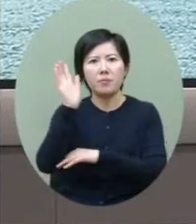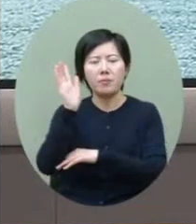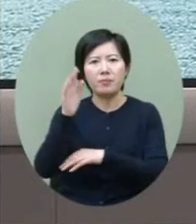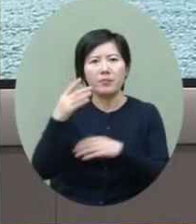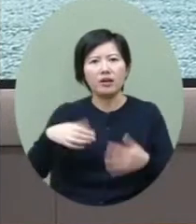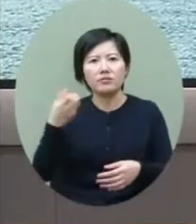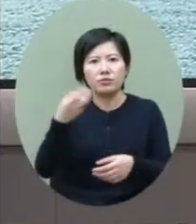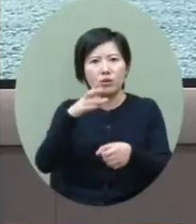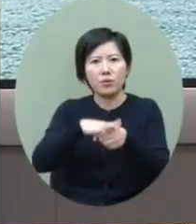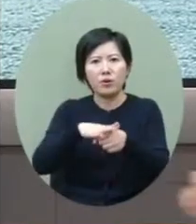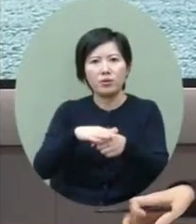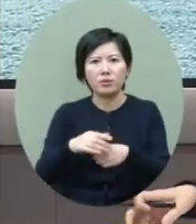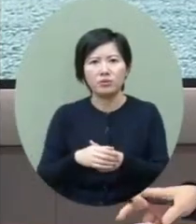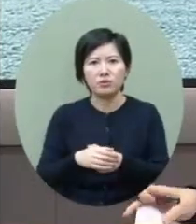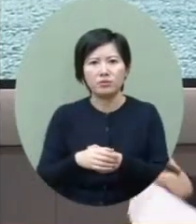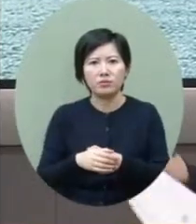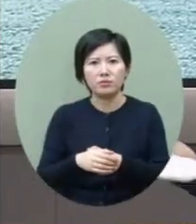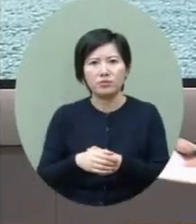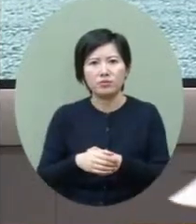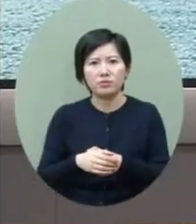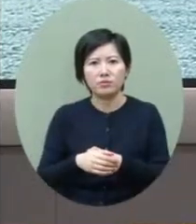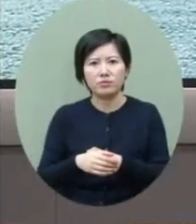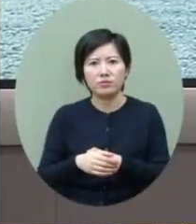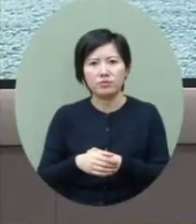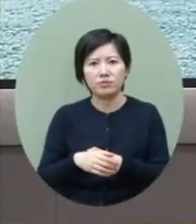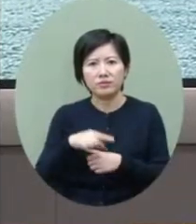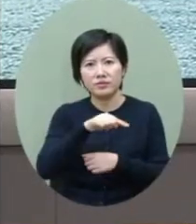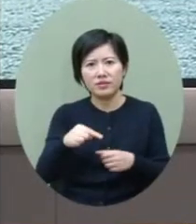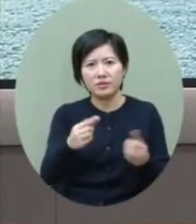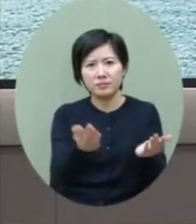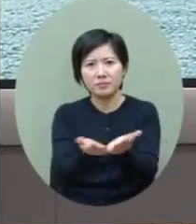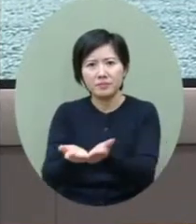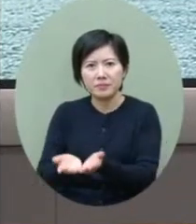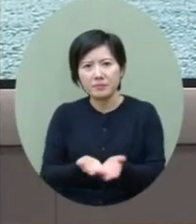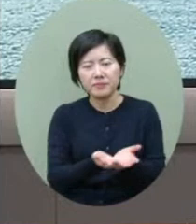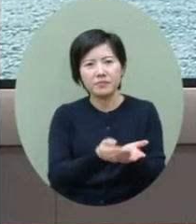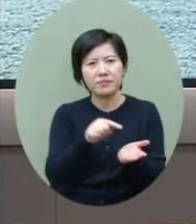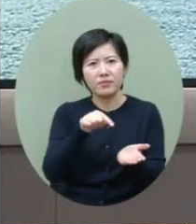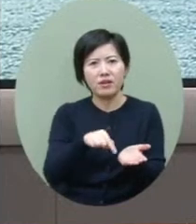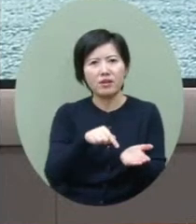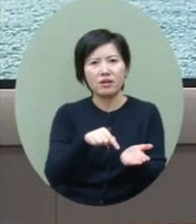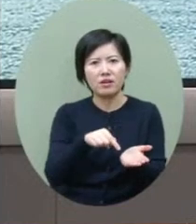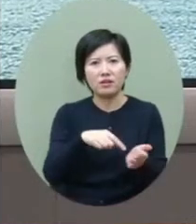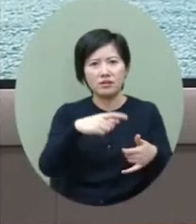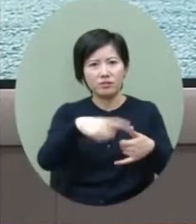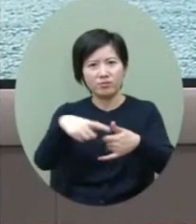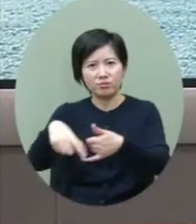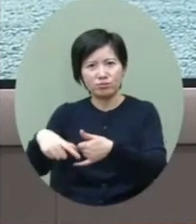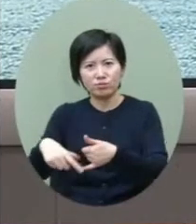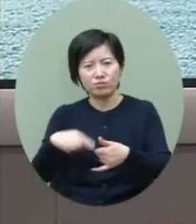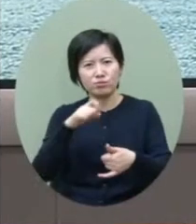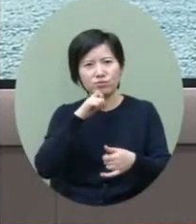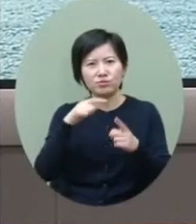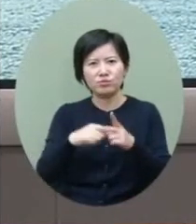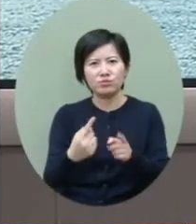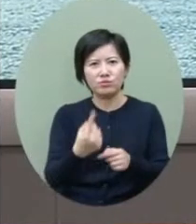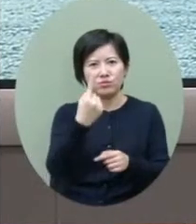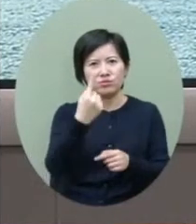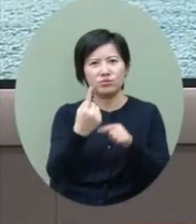that's the end. Oh, one more thing. In the confirmed